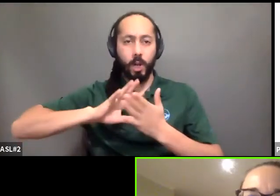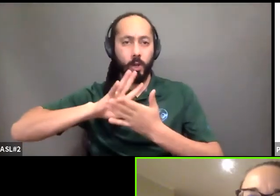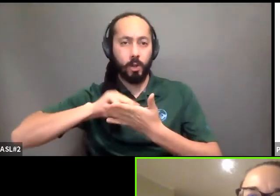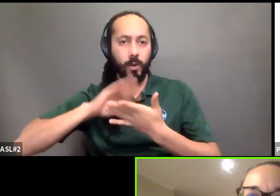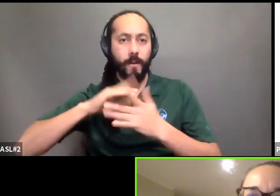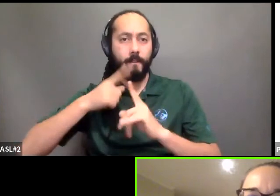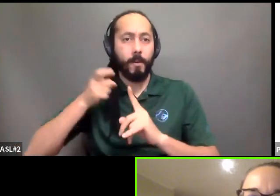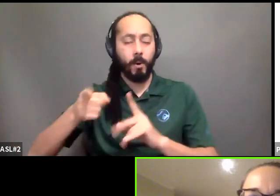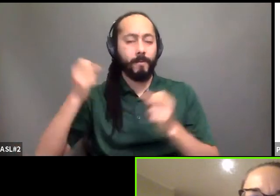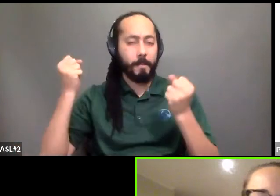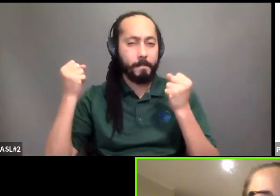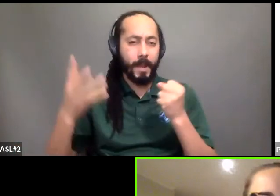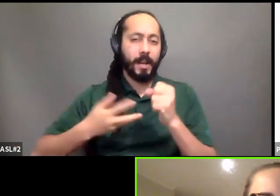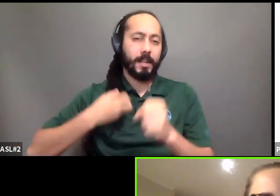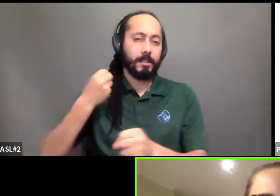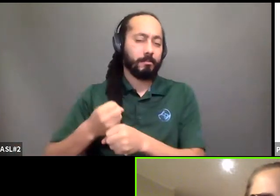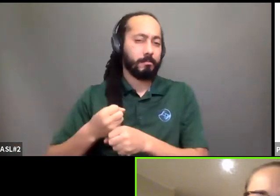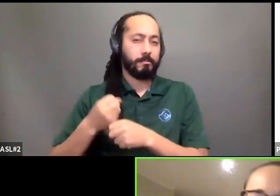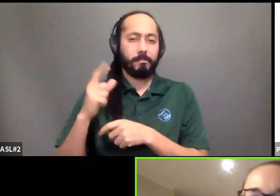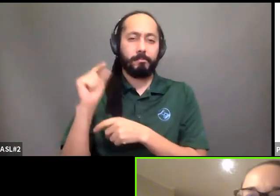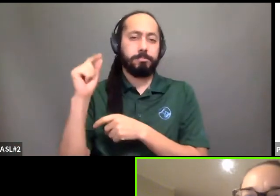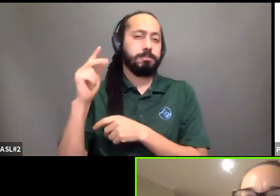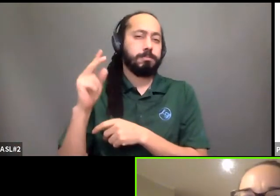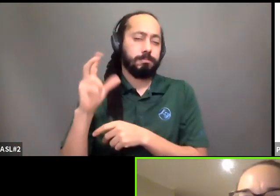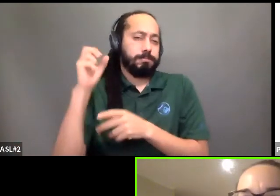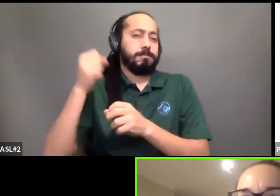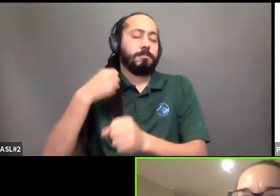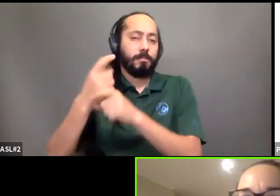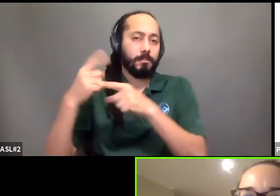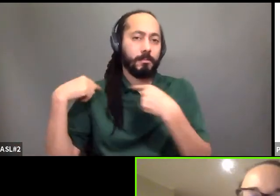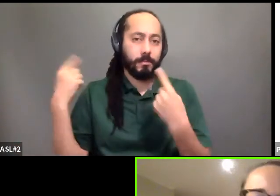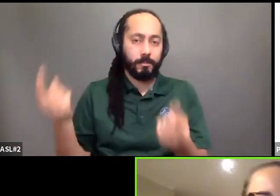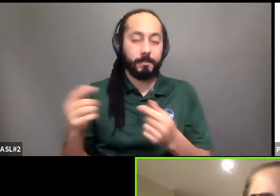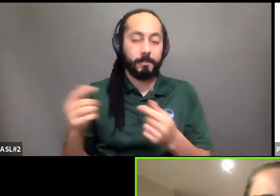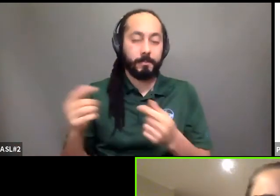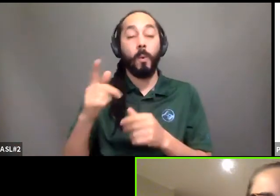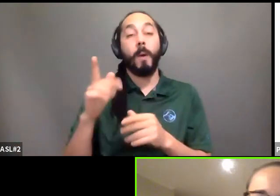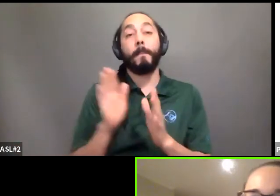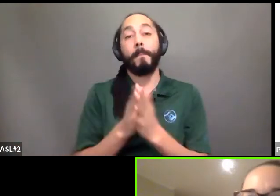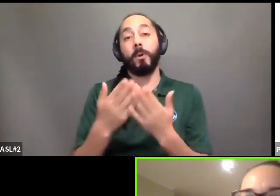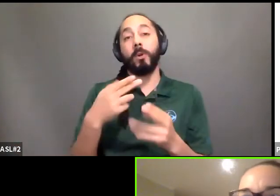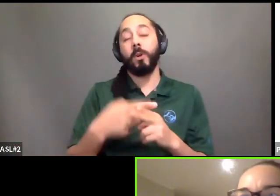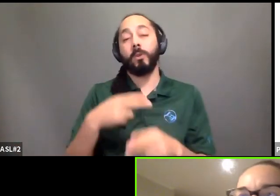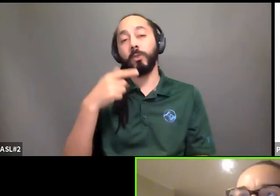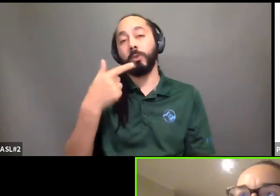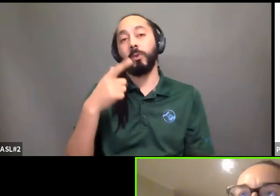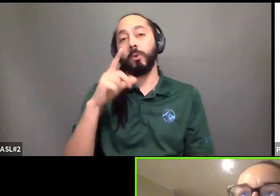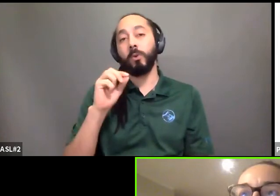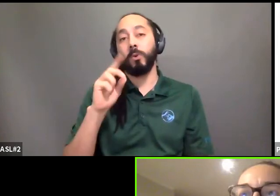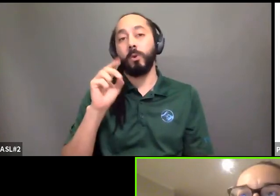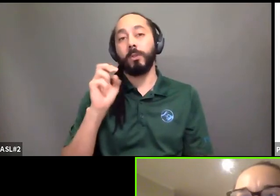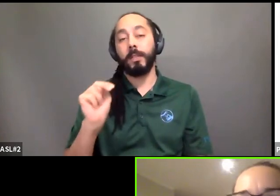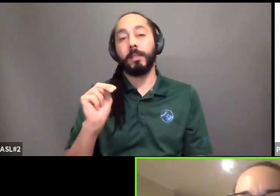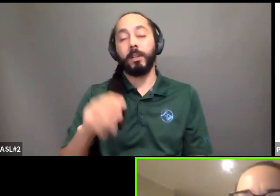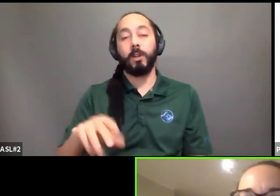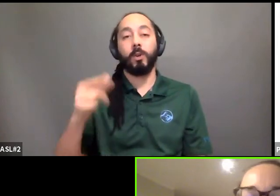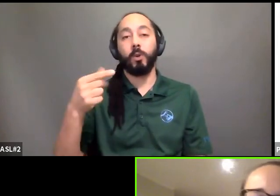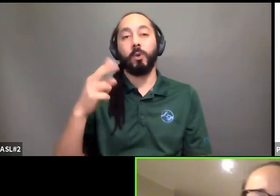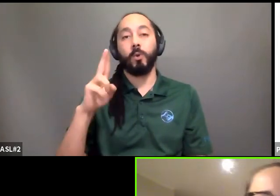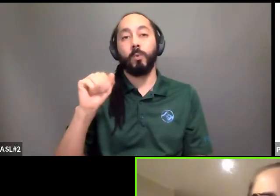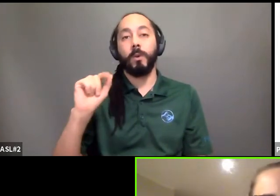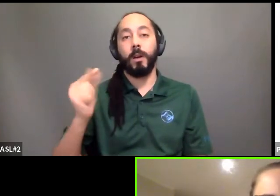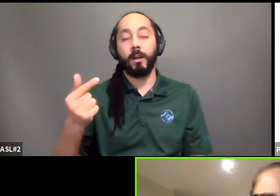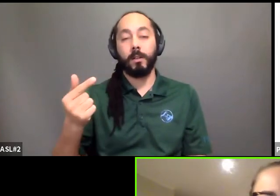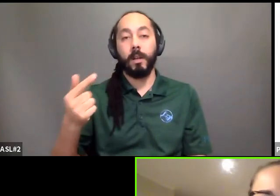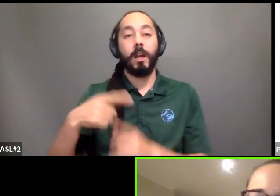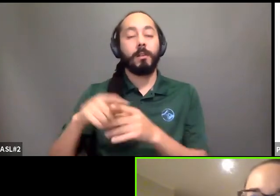author of the groundbreaking work, Golden Gulag, an award-winning book about the prison system in California, but also the